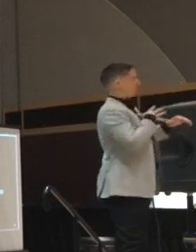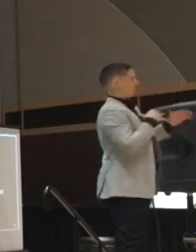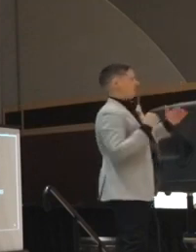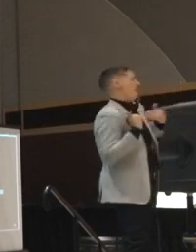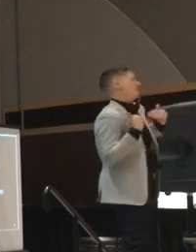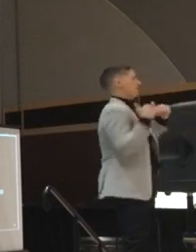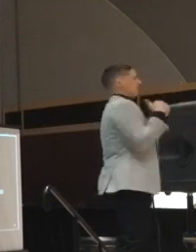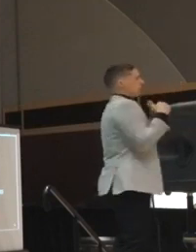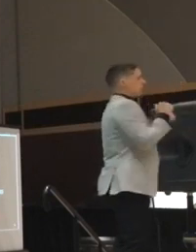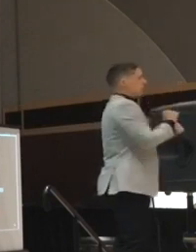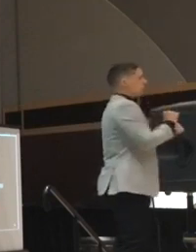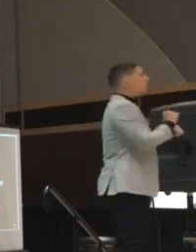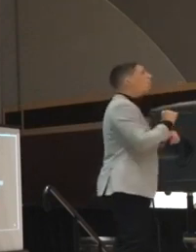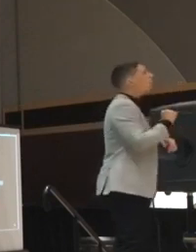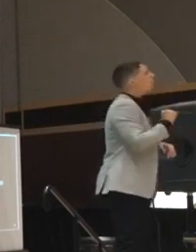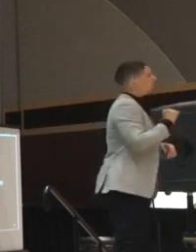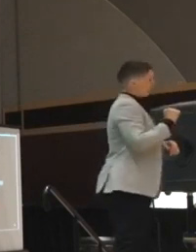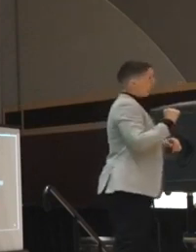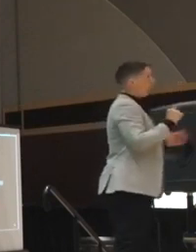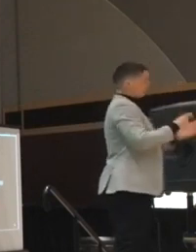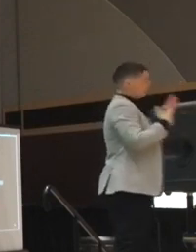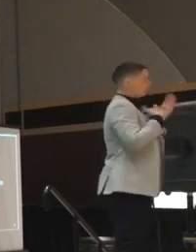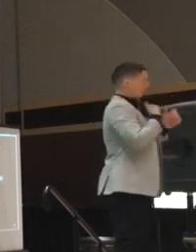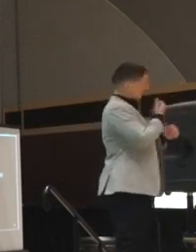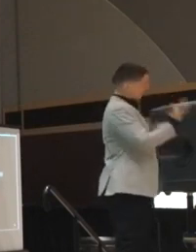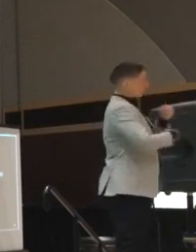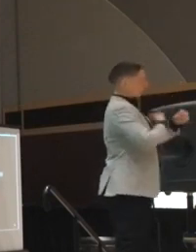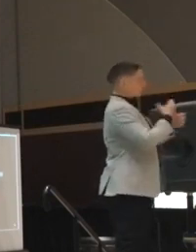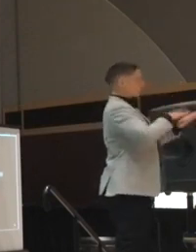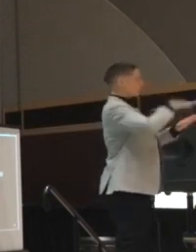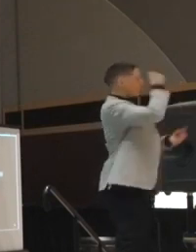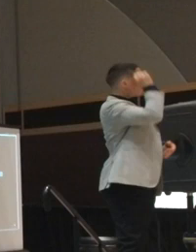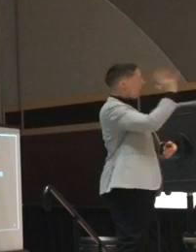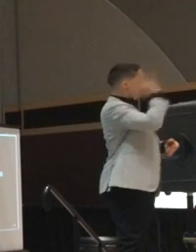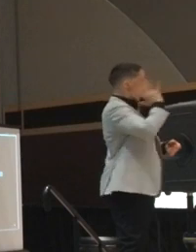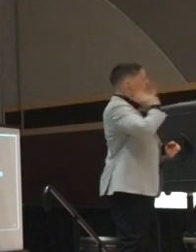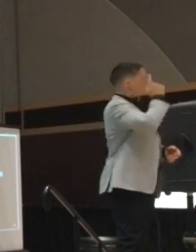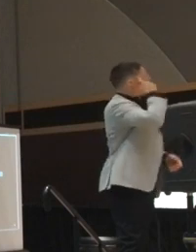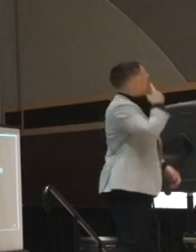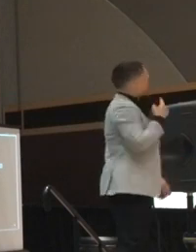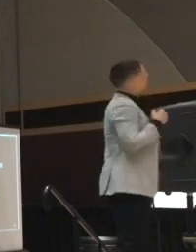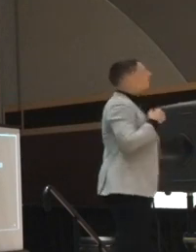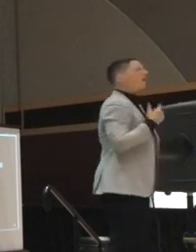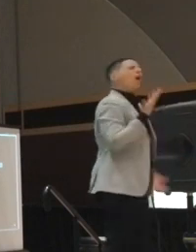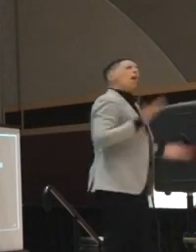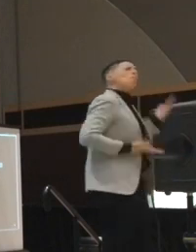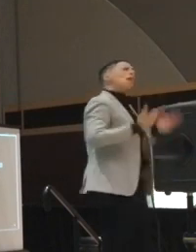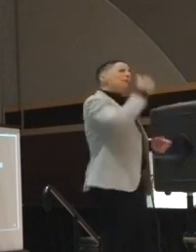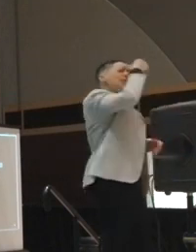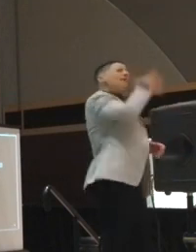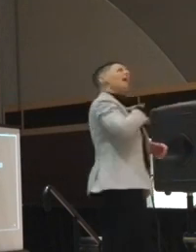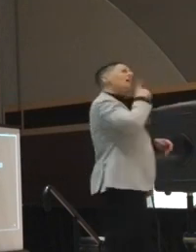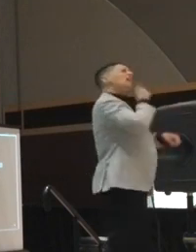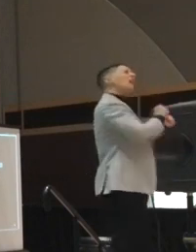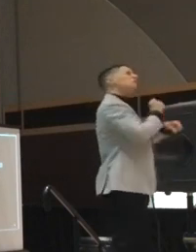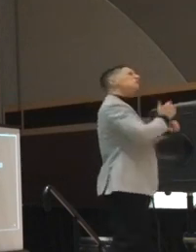years to learn it, and I was a little disheartened about this. I used to think that maybe the guys really knew everything.